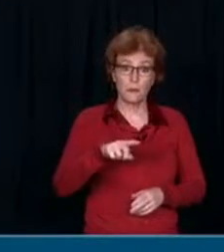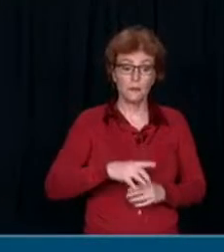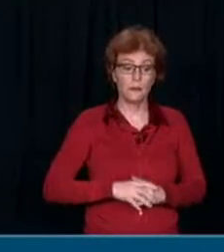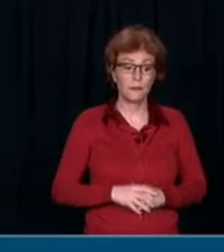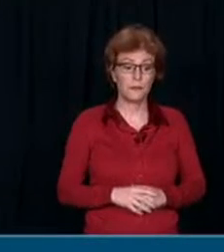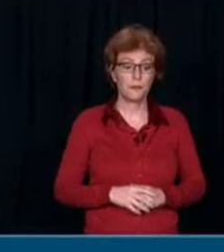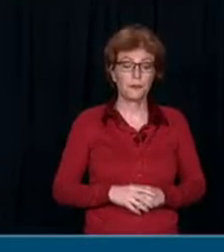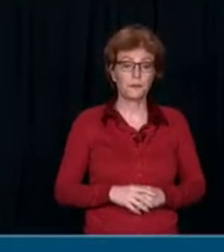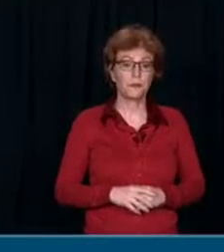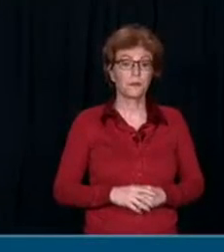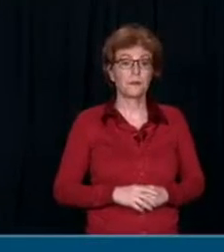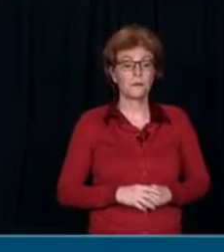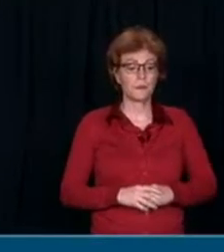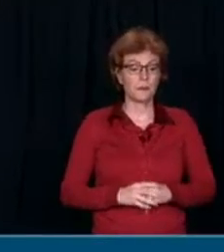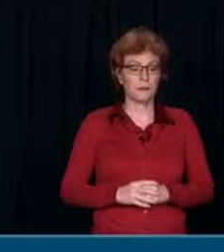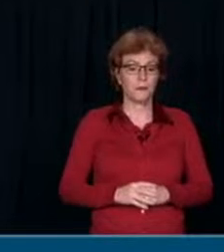and